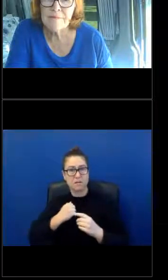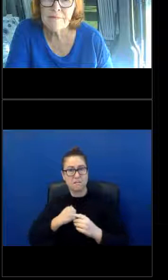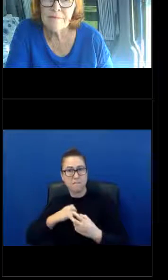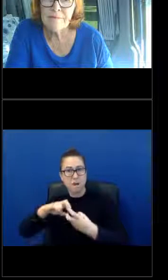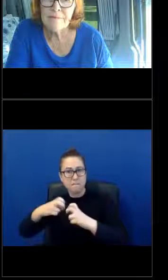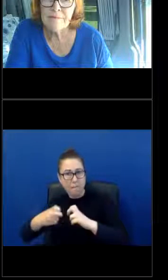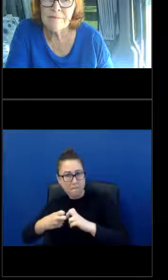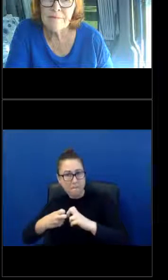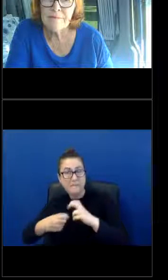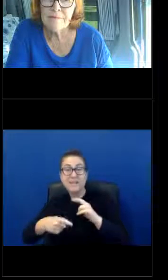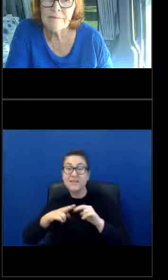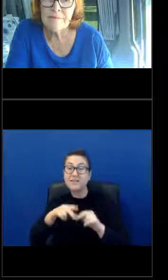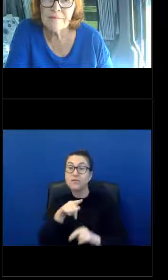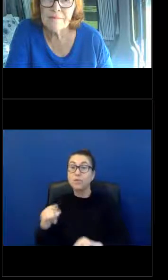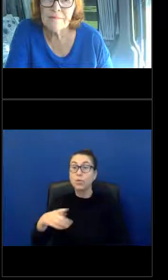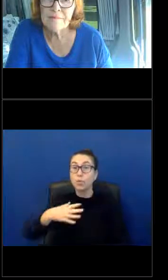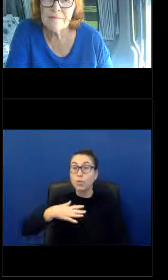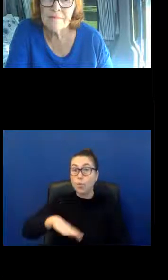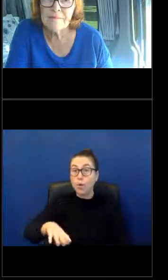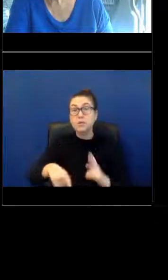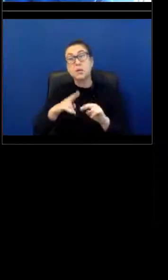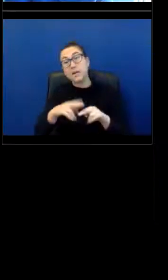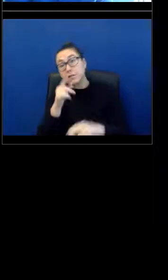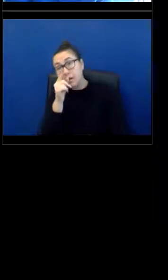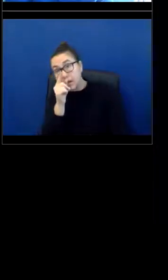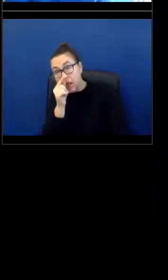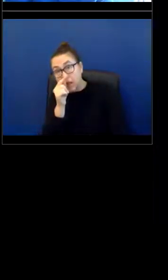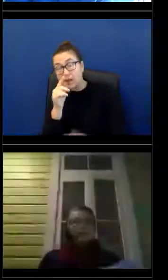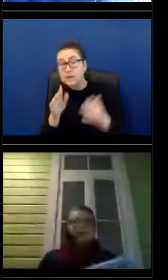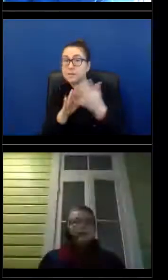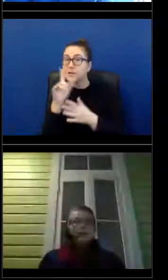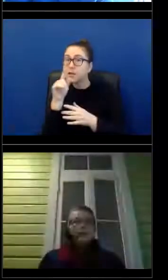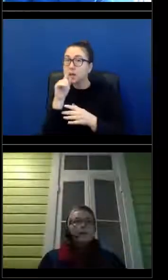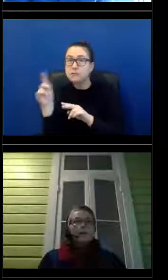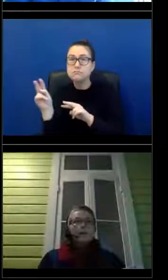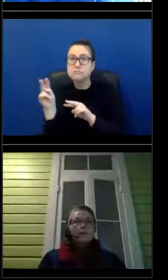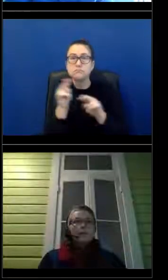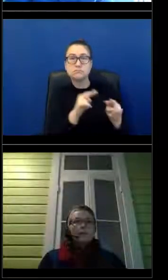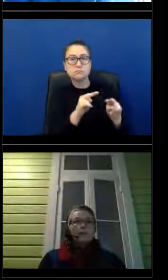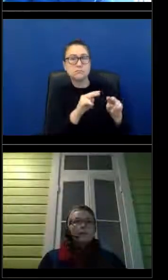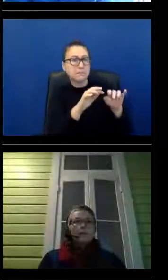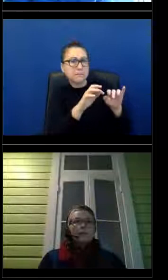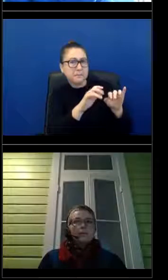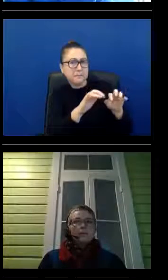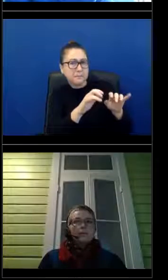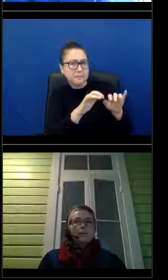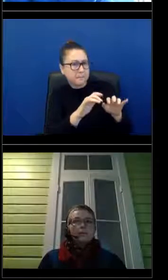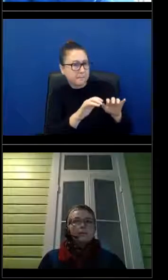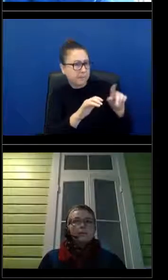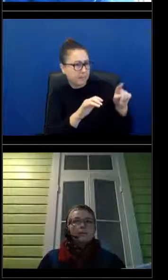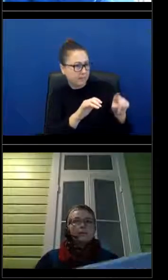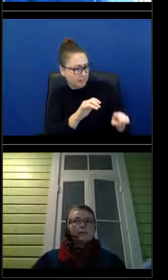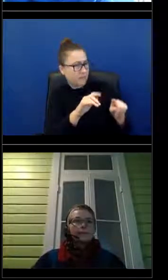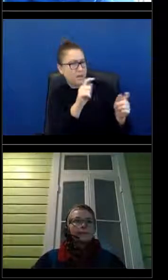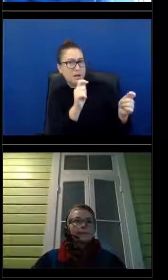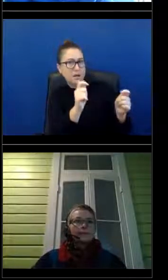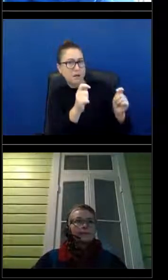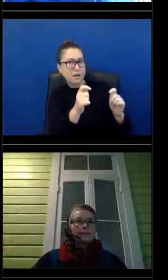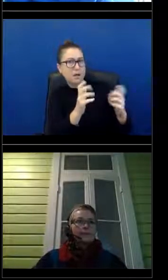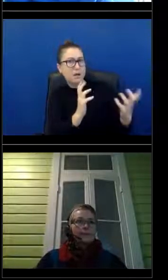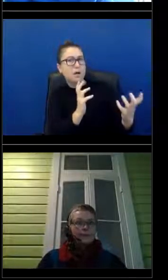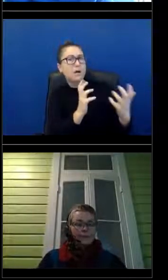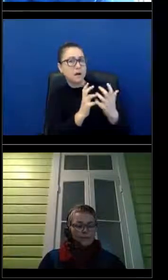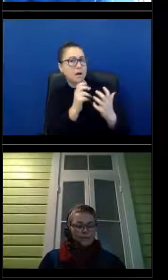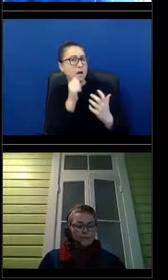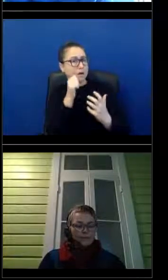can self-assist to identify that legal issue and gives them the steps to take to resolve that legal issue on their